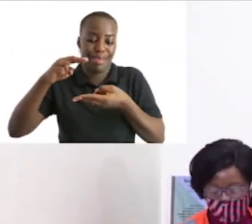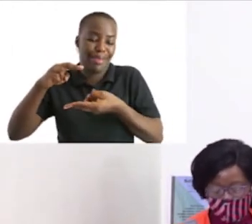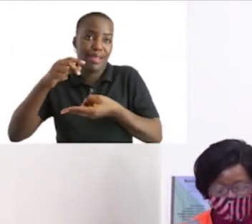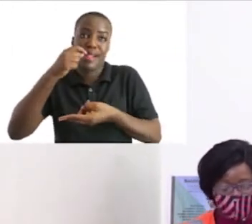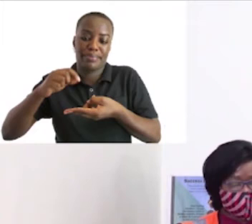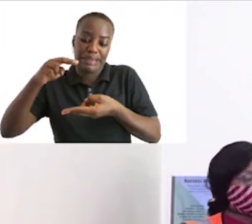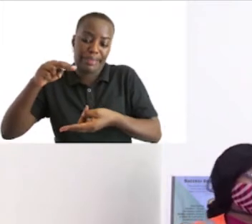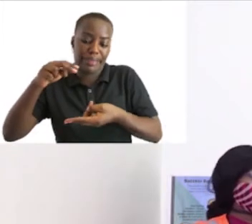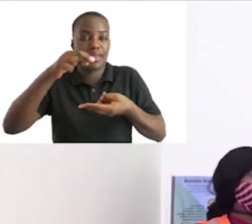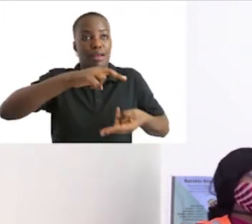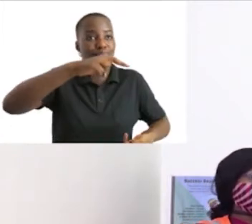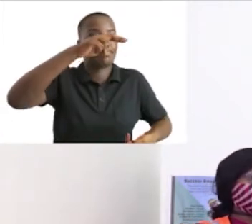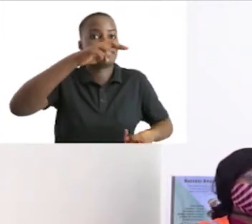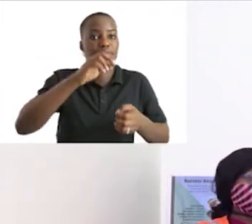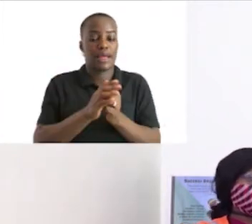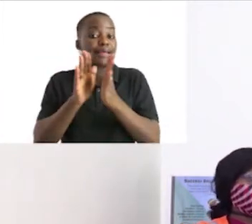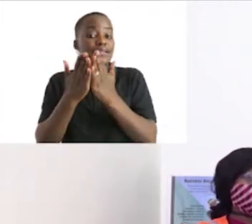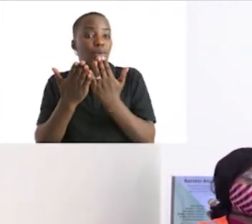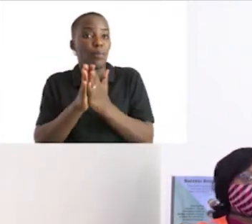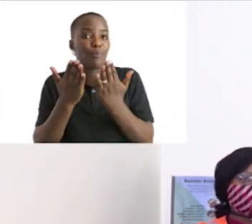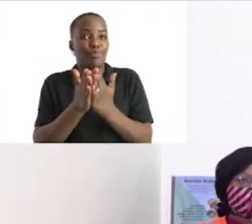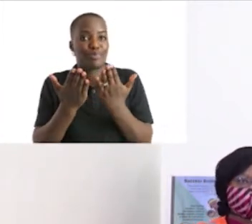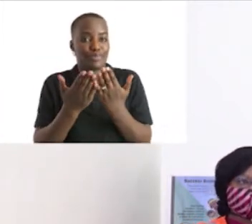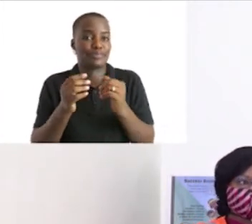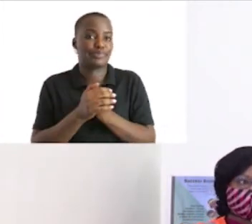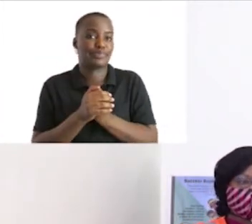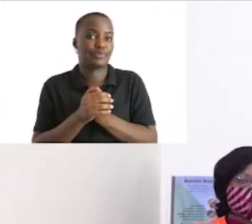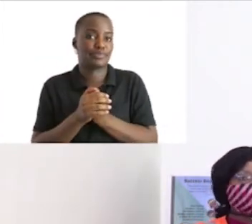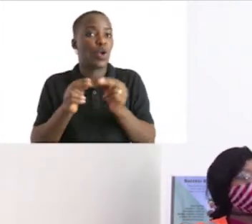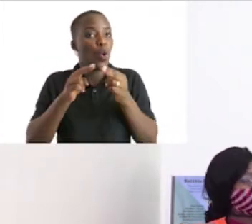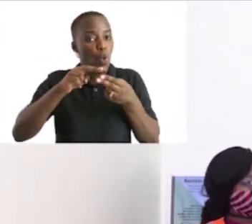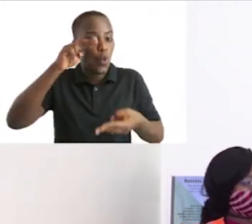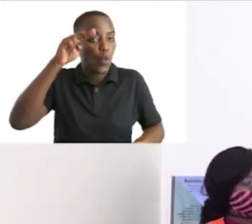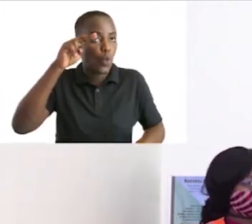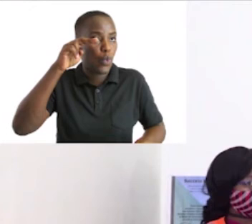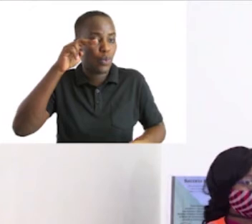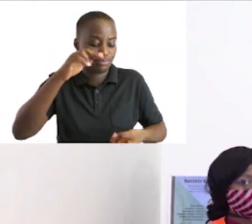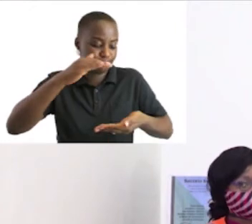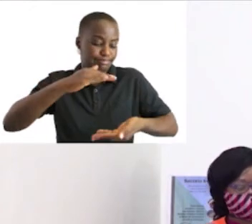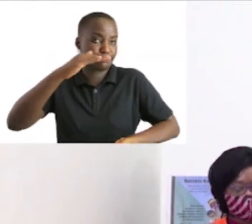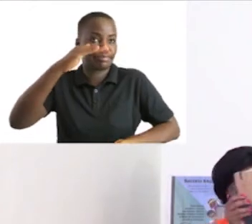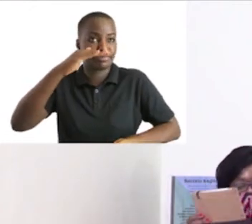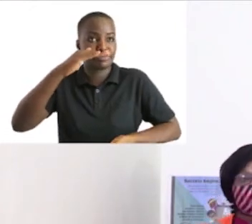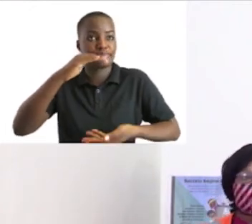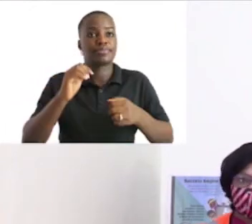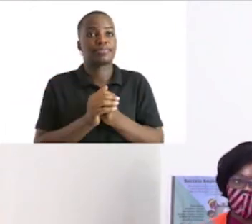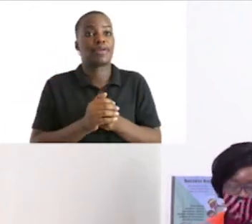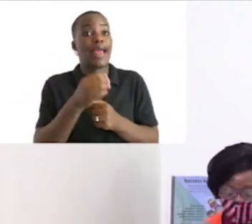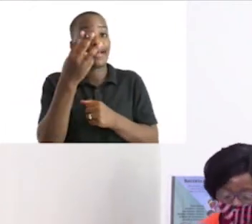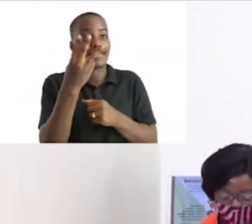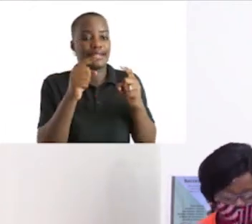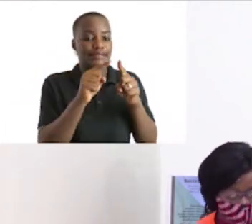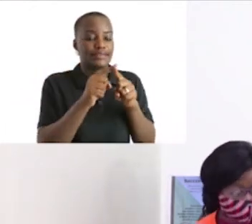and we have a book that is longer than our pencil. So we can write these 3 objects. You are going